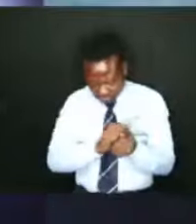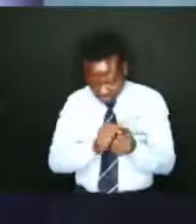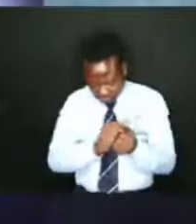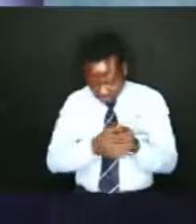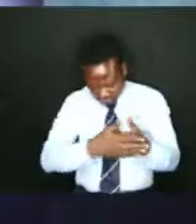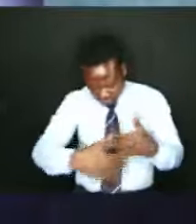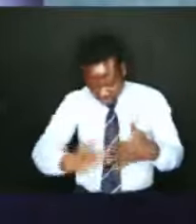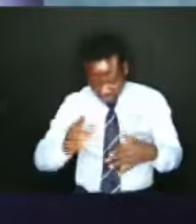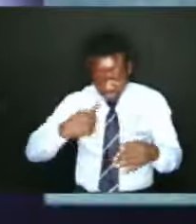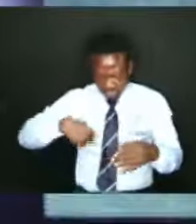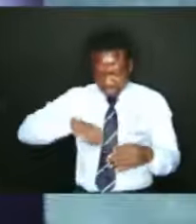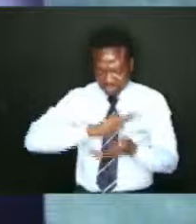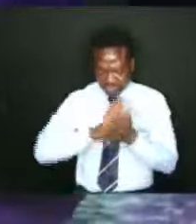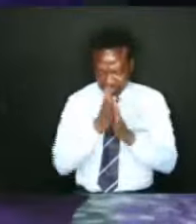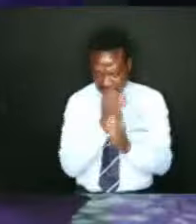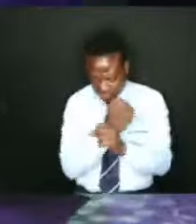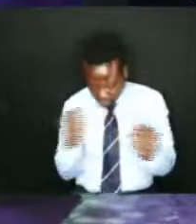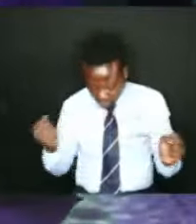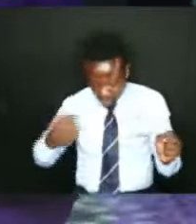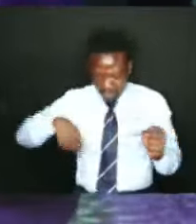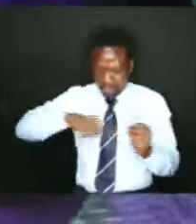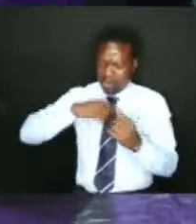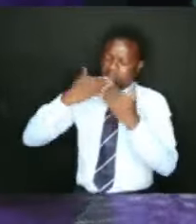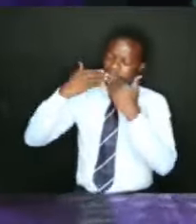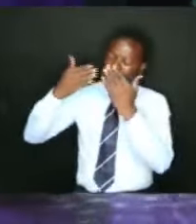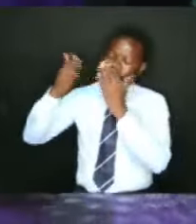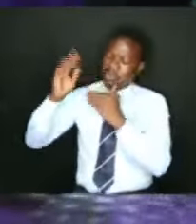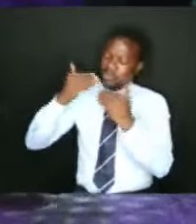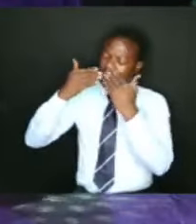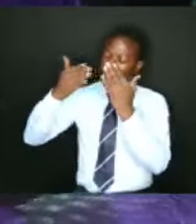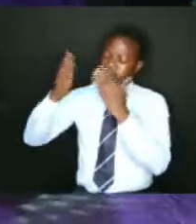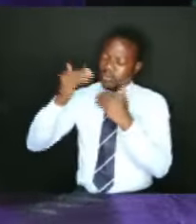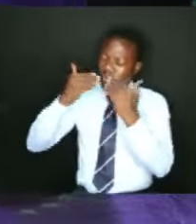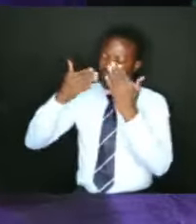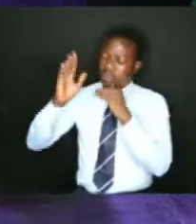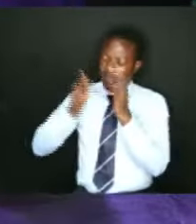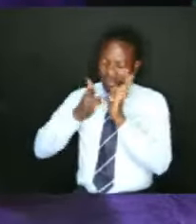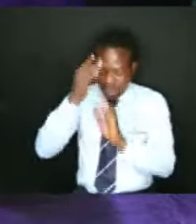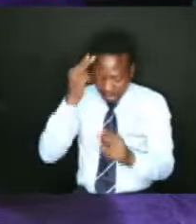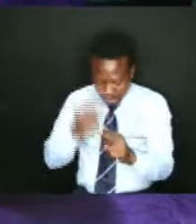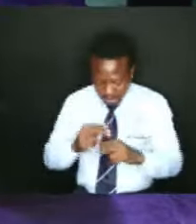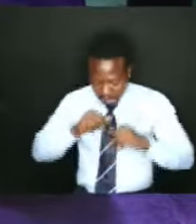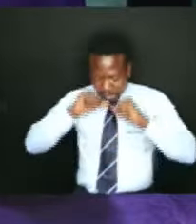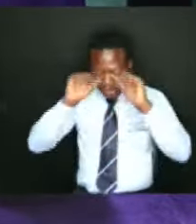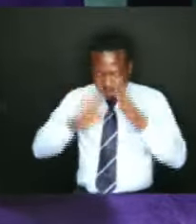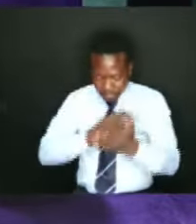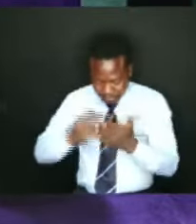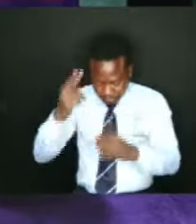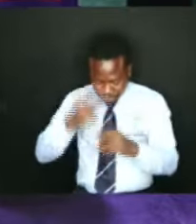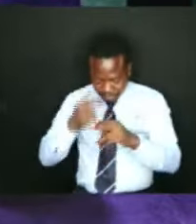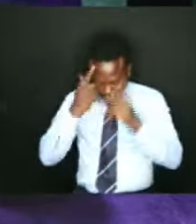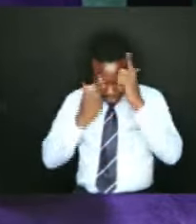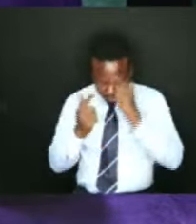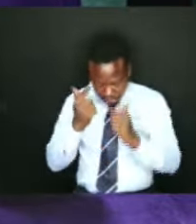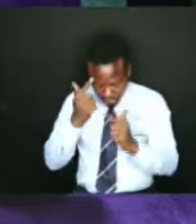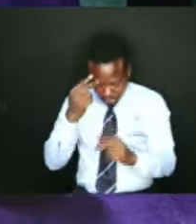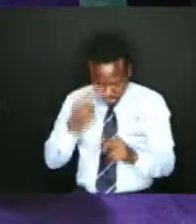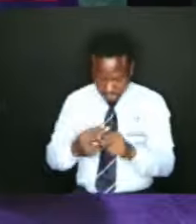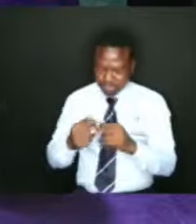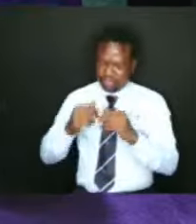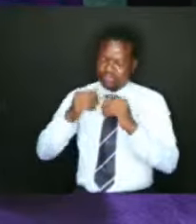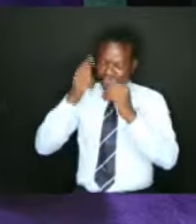mercy. Thank you for this love. Thank you for this grace. Thank you for finding us even when we were sinners